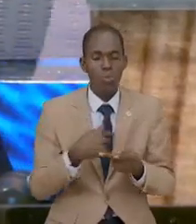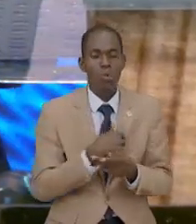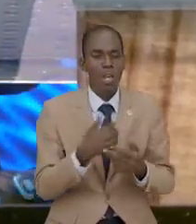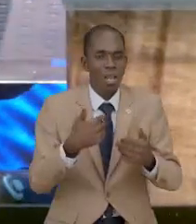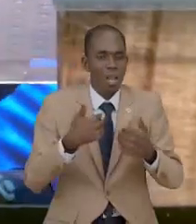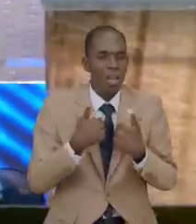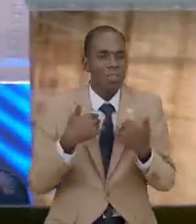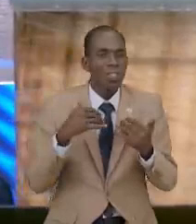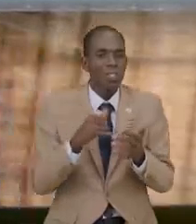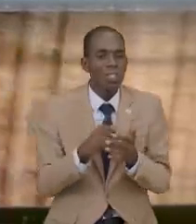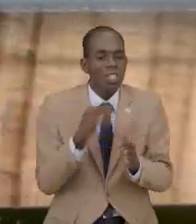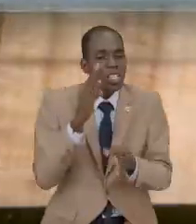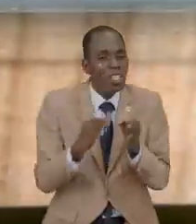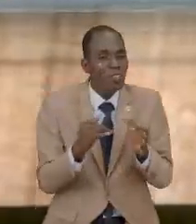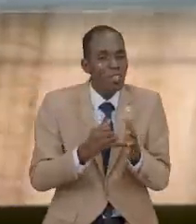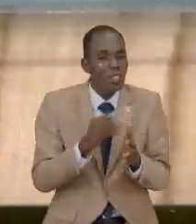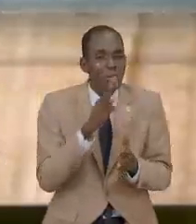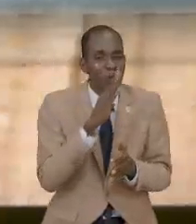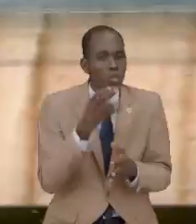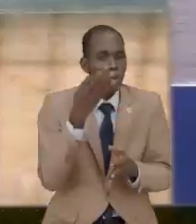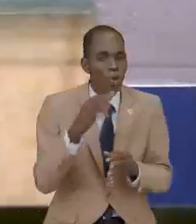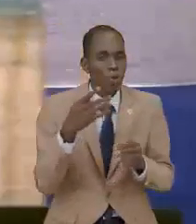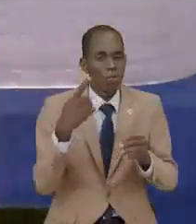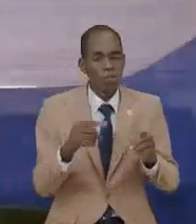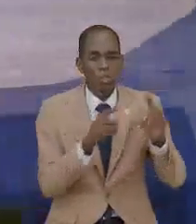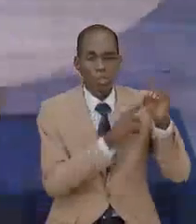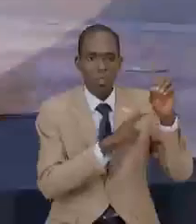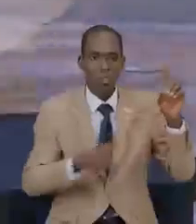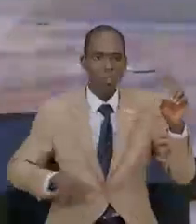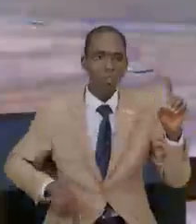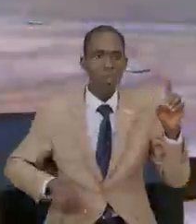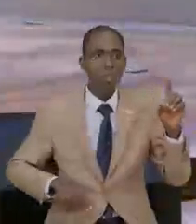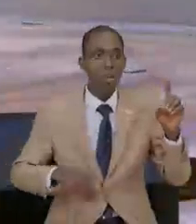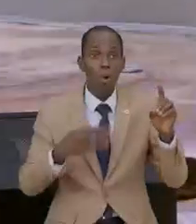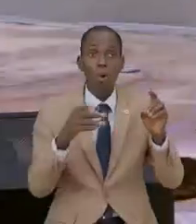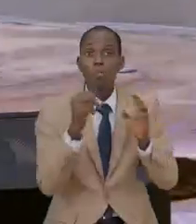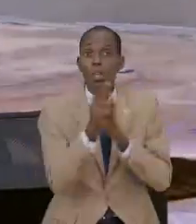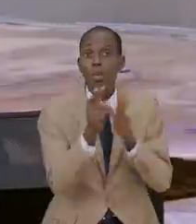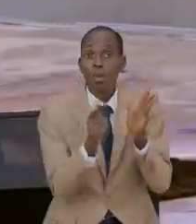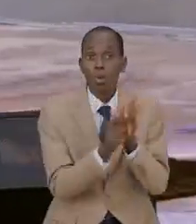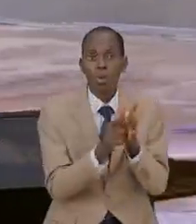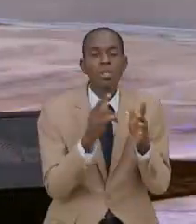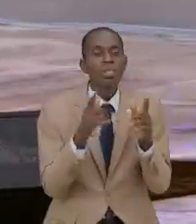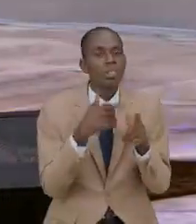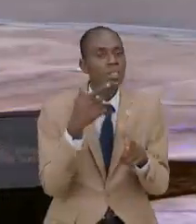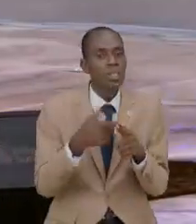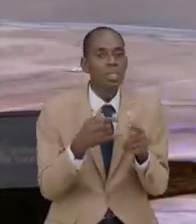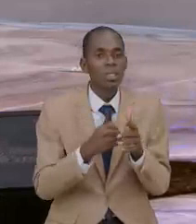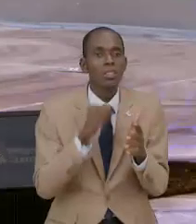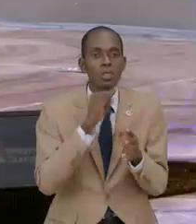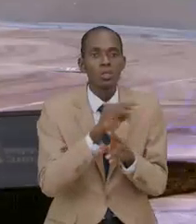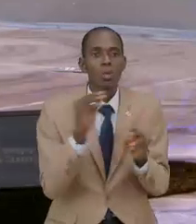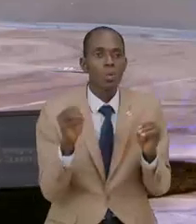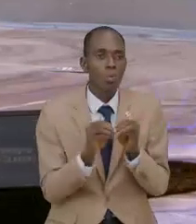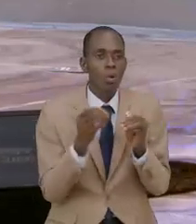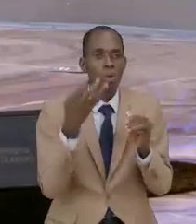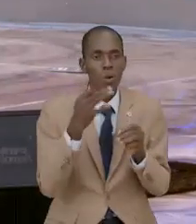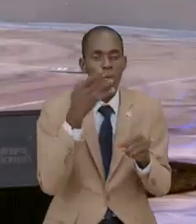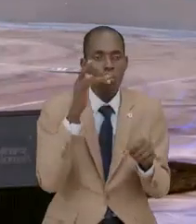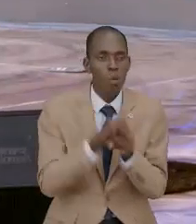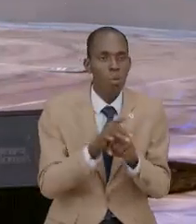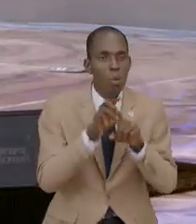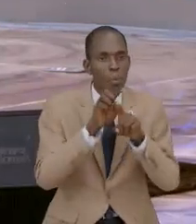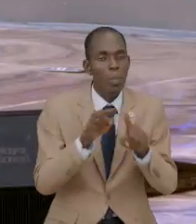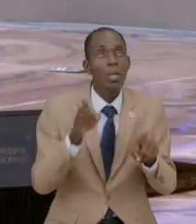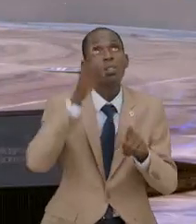if it be of the law, then it cannot be by promise. But God gave it to